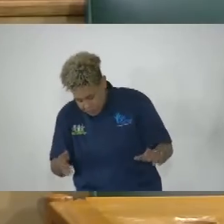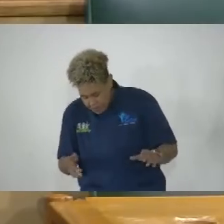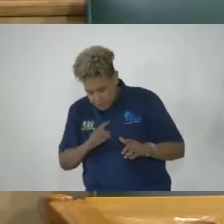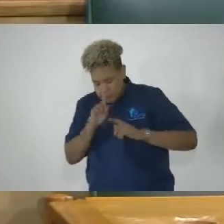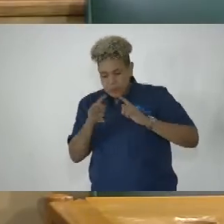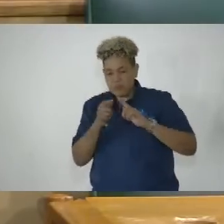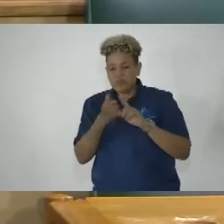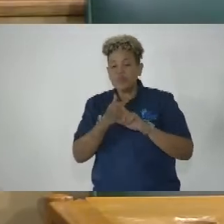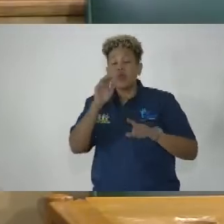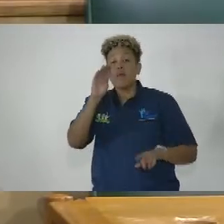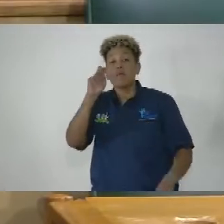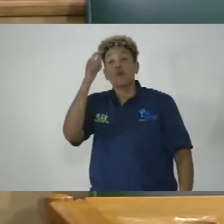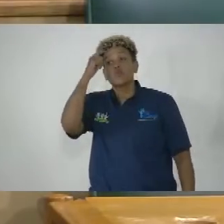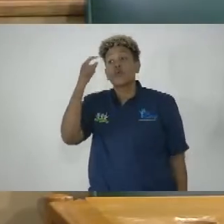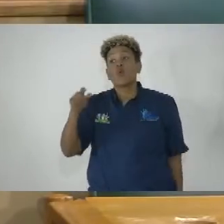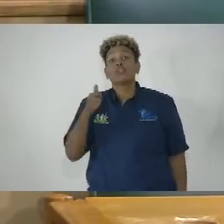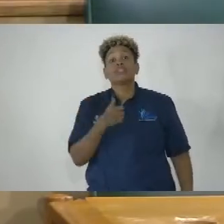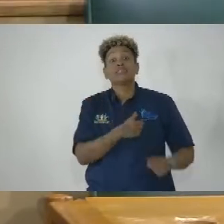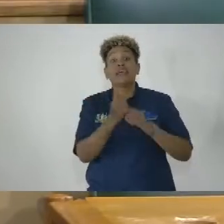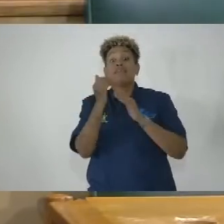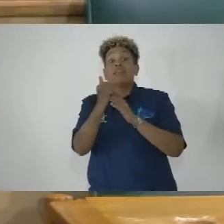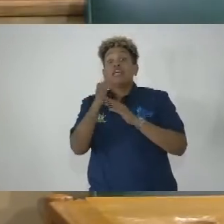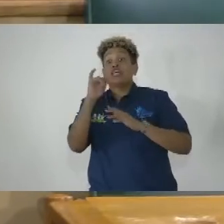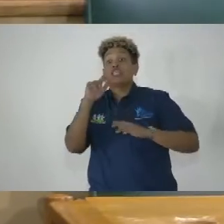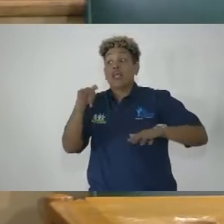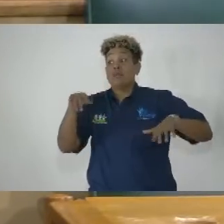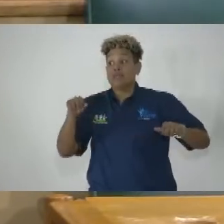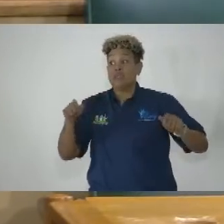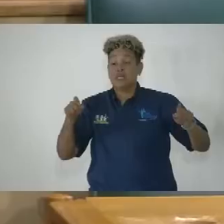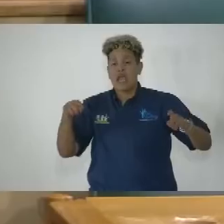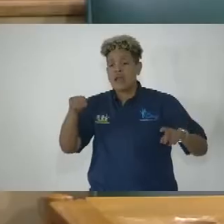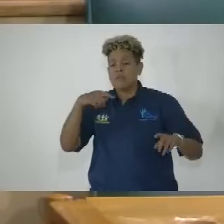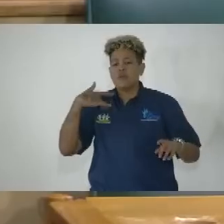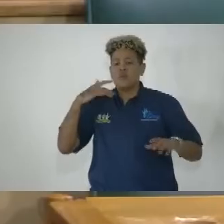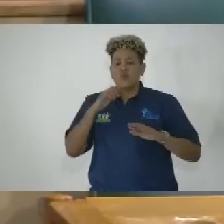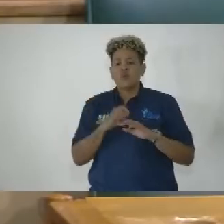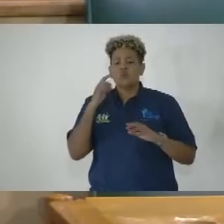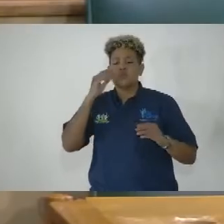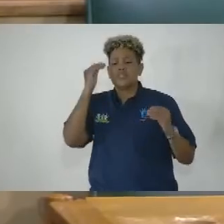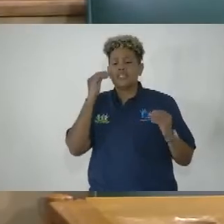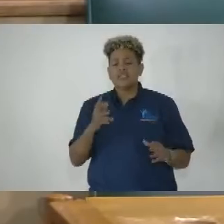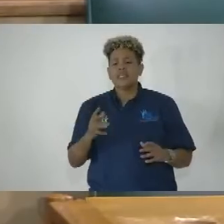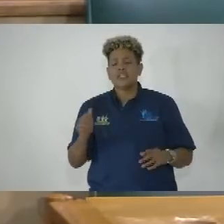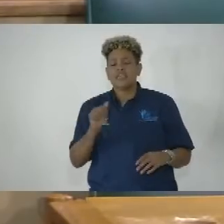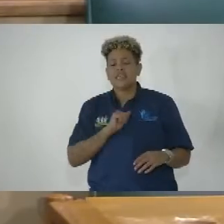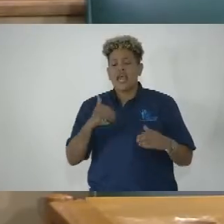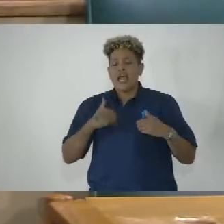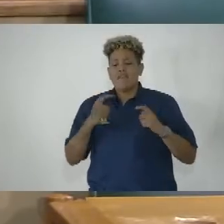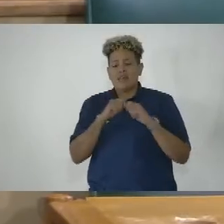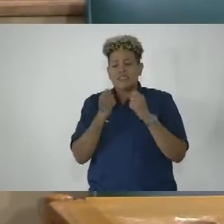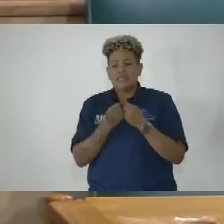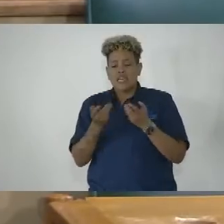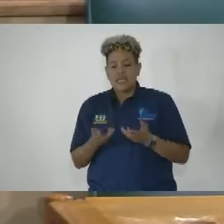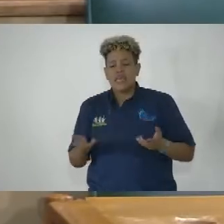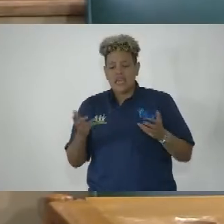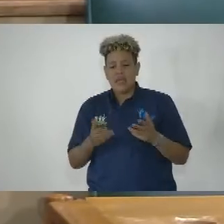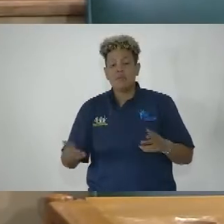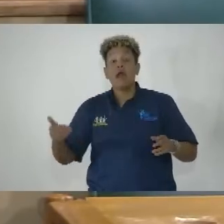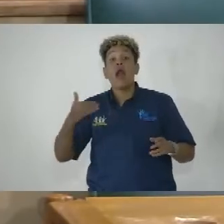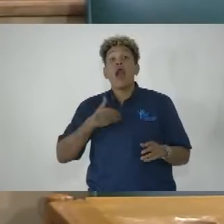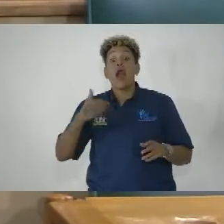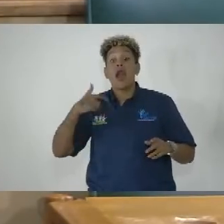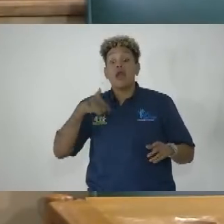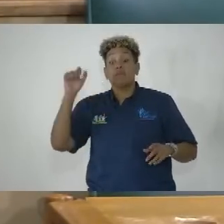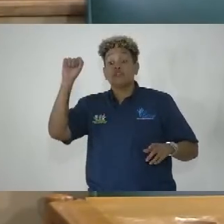when Bruce Golding was the leader of the GLP, he used to like to say, I have a team, and I am